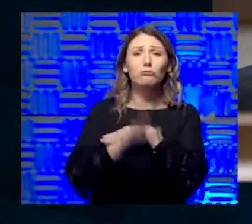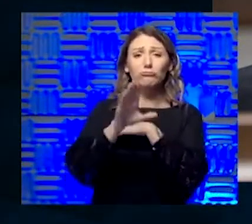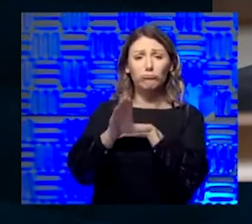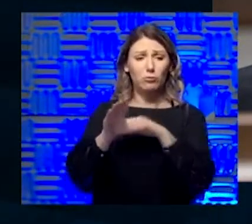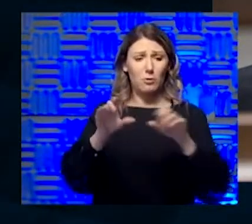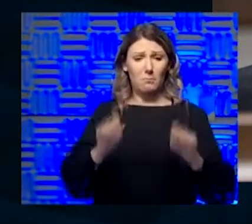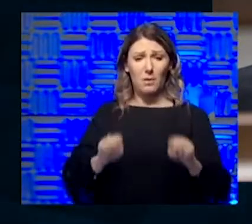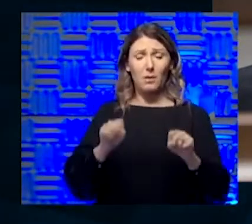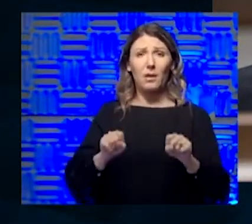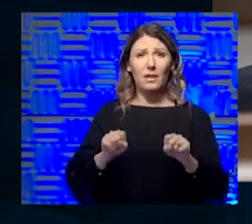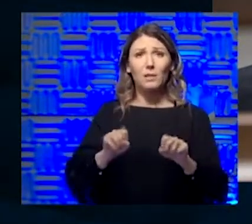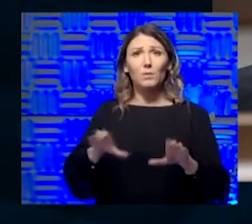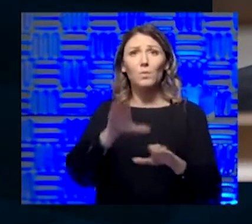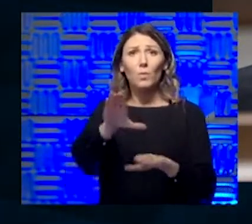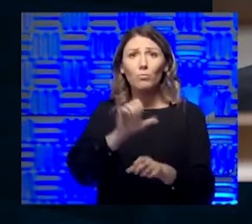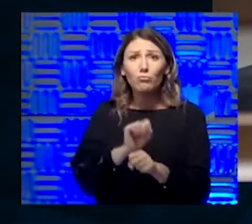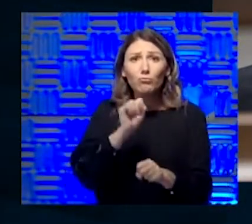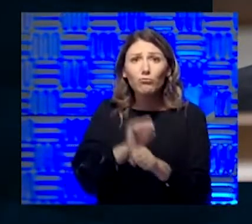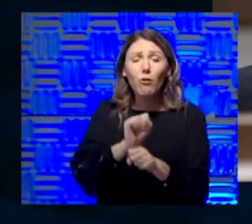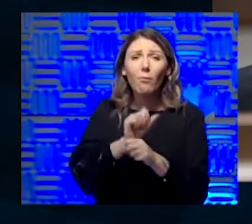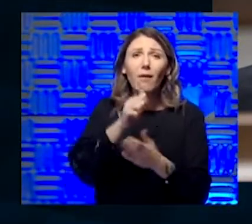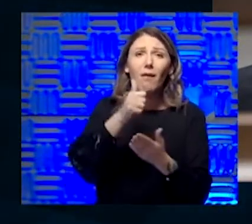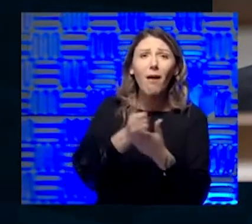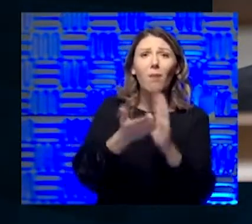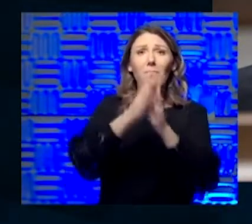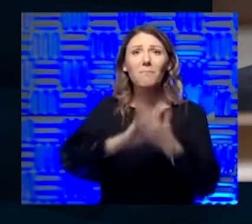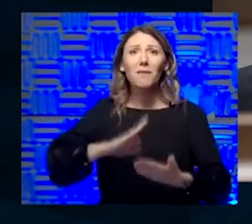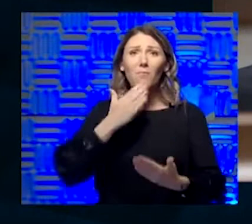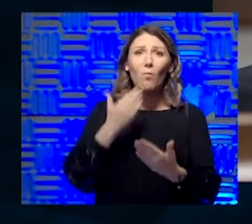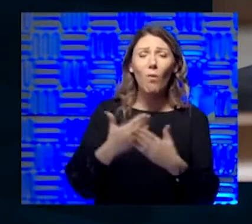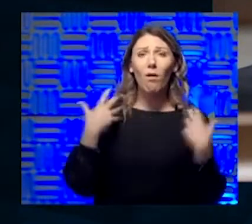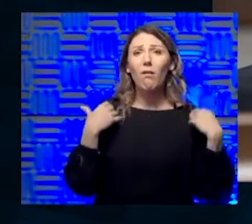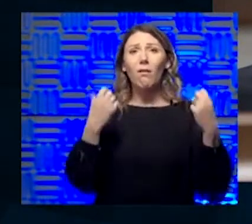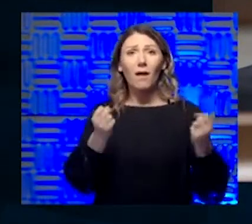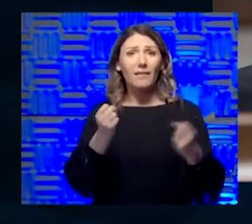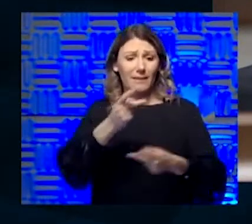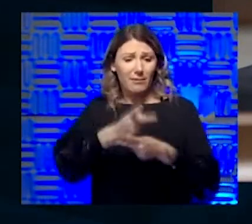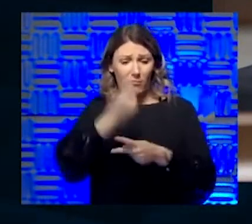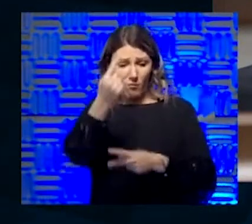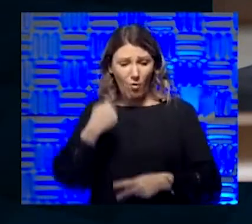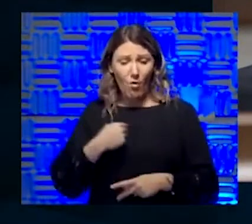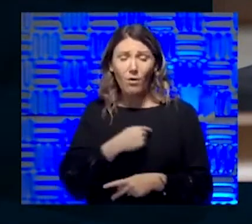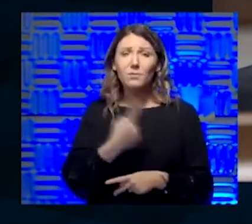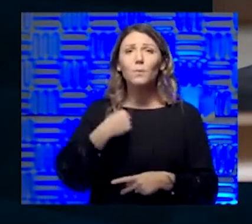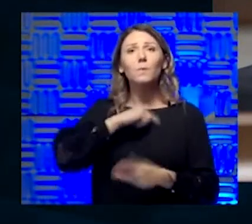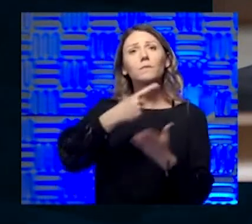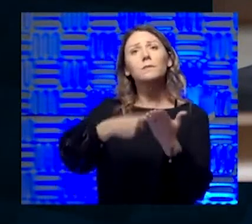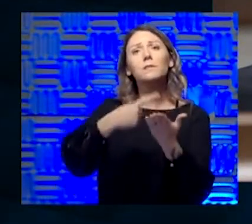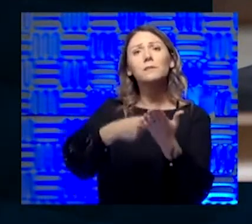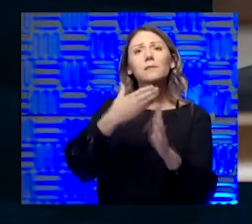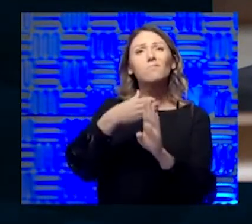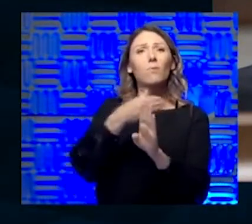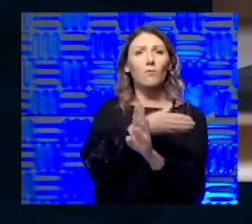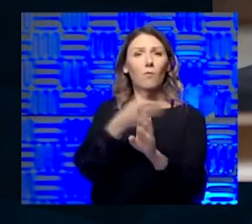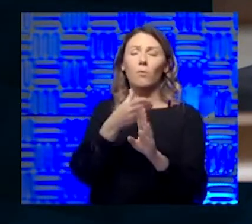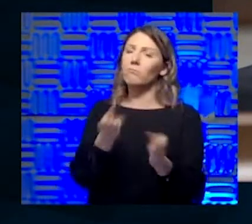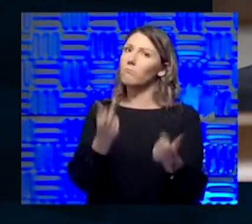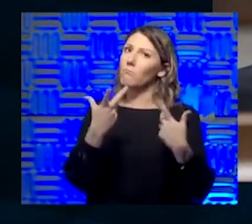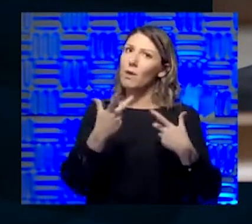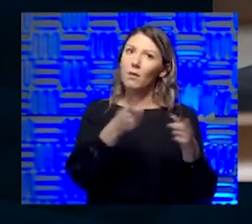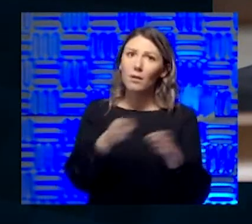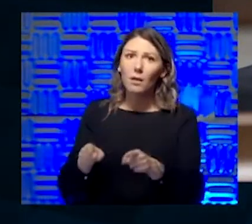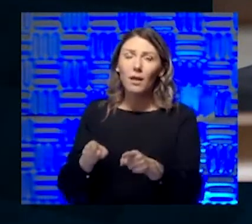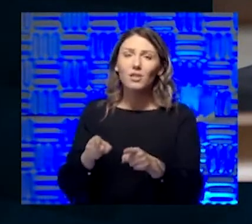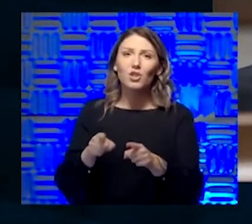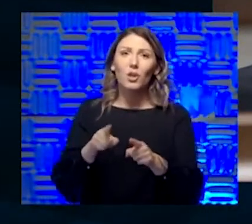people, to help make them well, and to care for us. And we've talked about this before on many occasions about